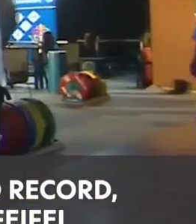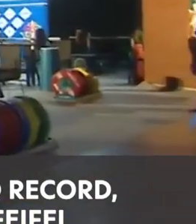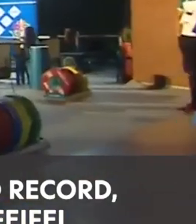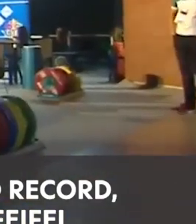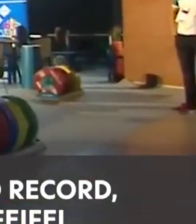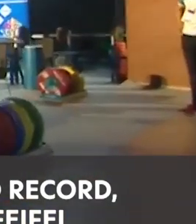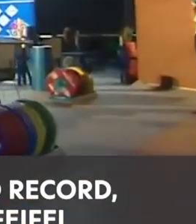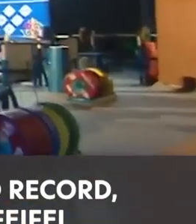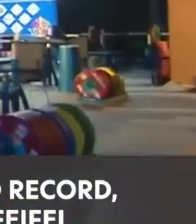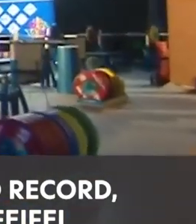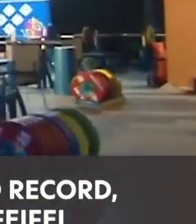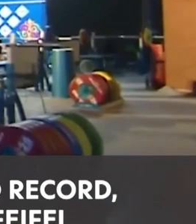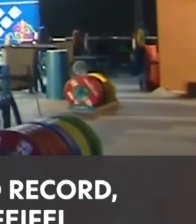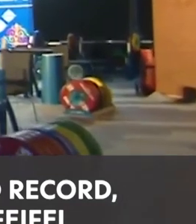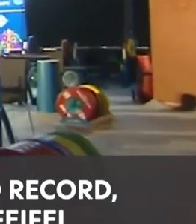150!